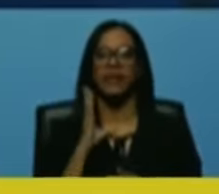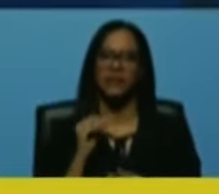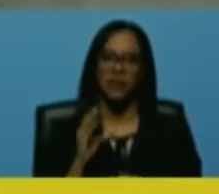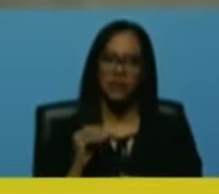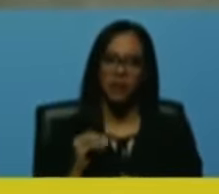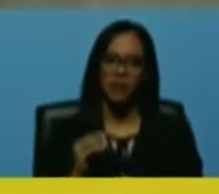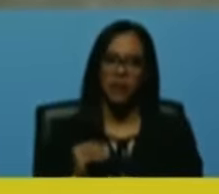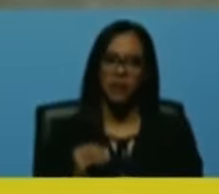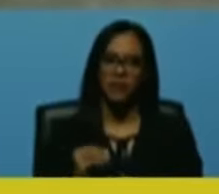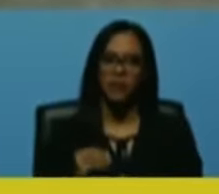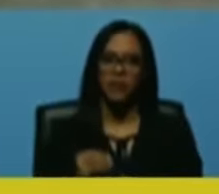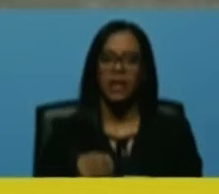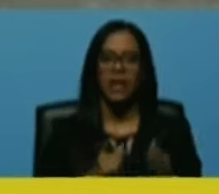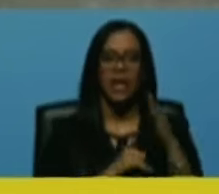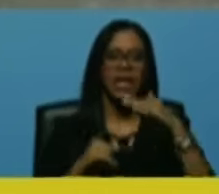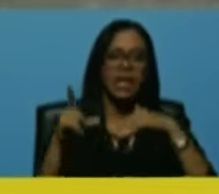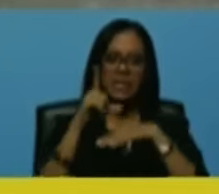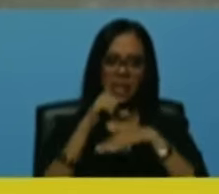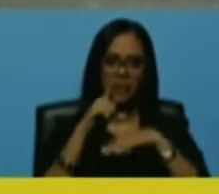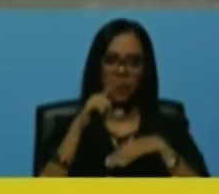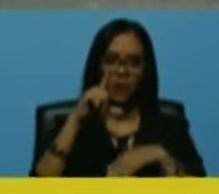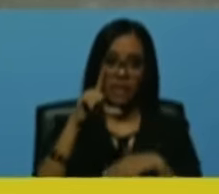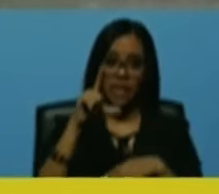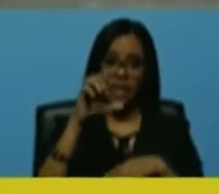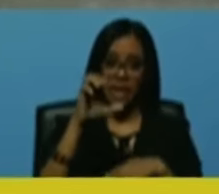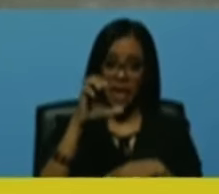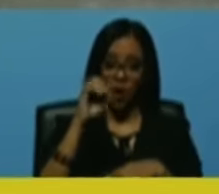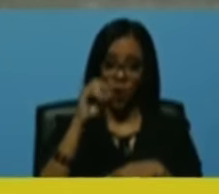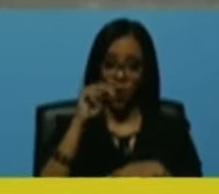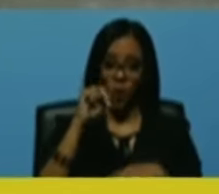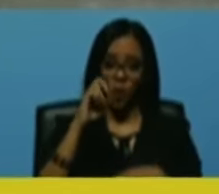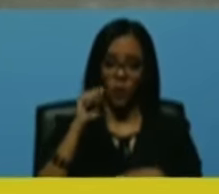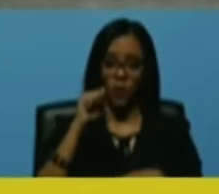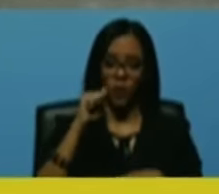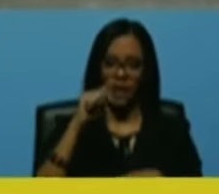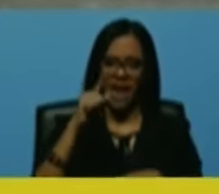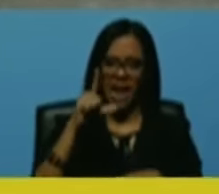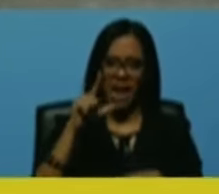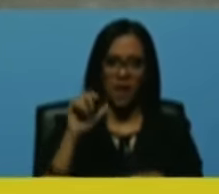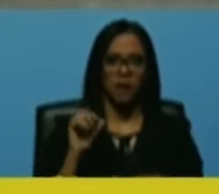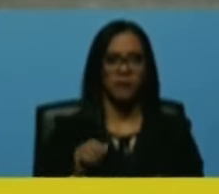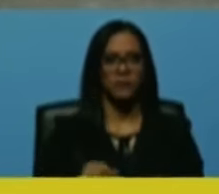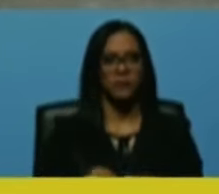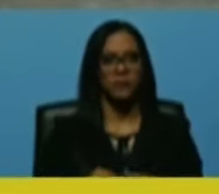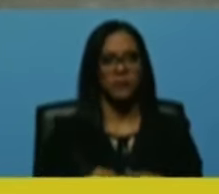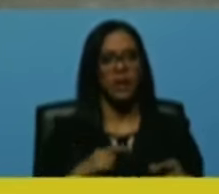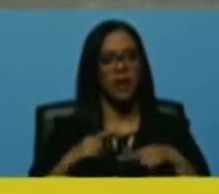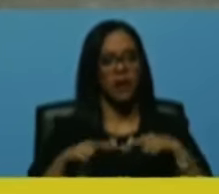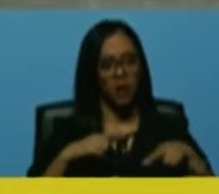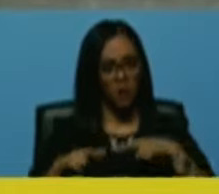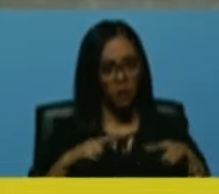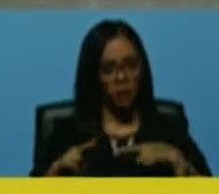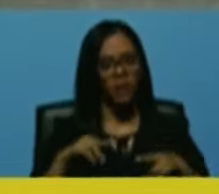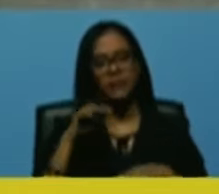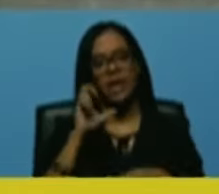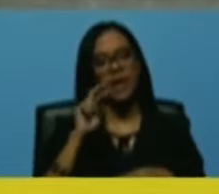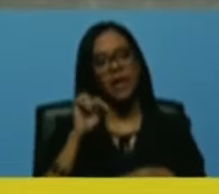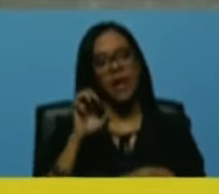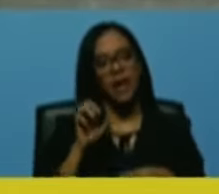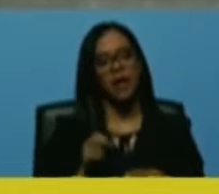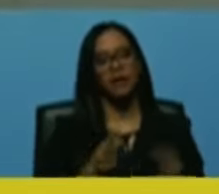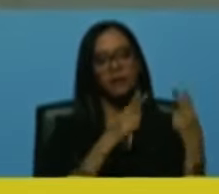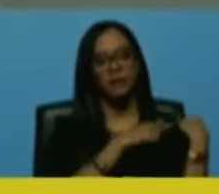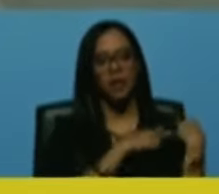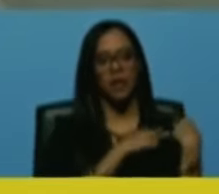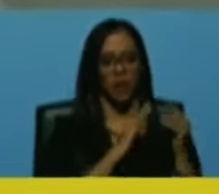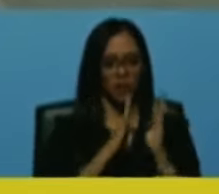I was talking always Licenciado Paria, rector of the CNE, in charge of the organization of